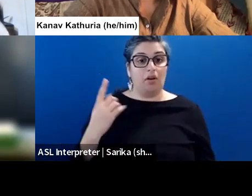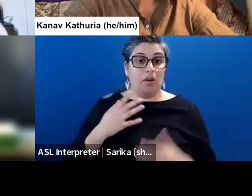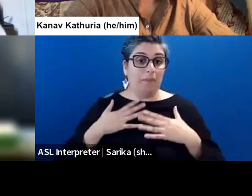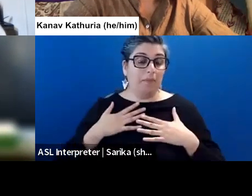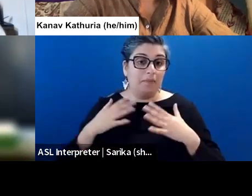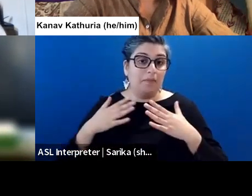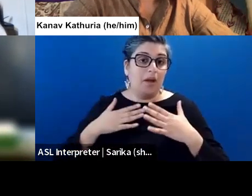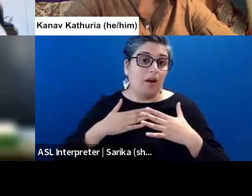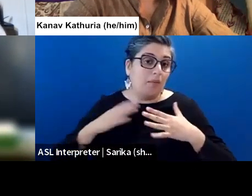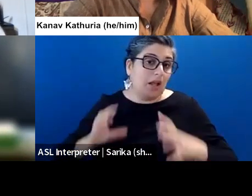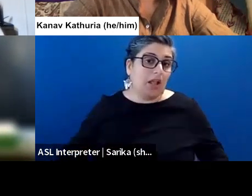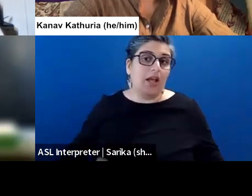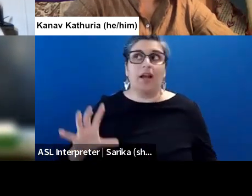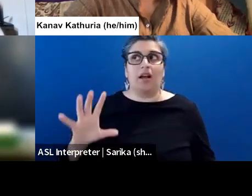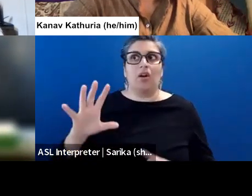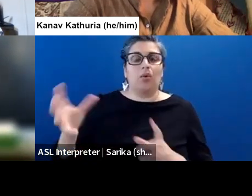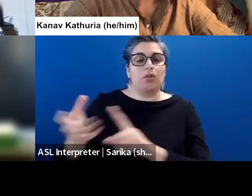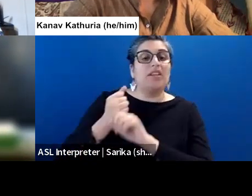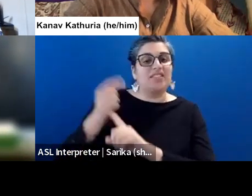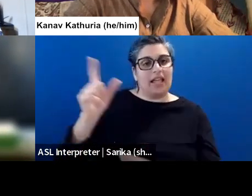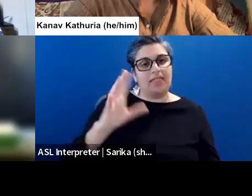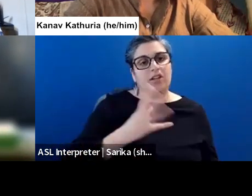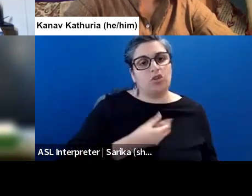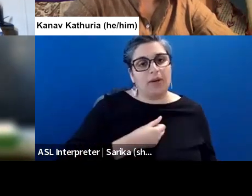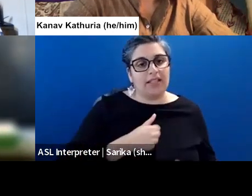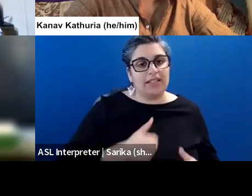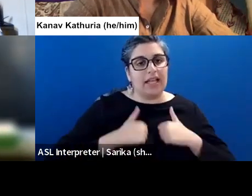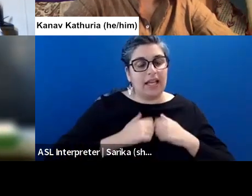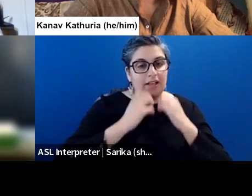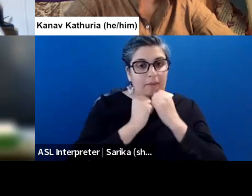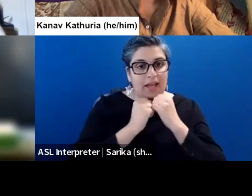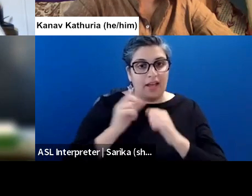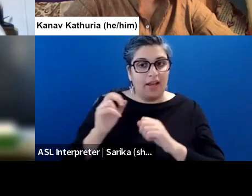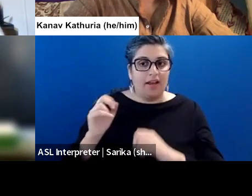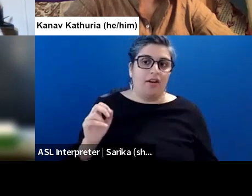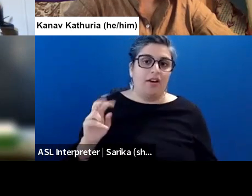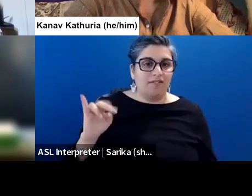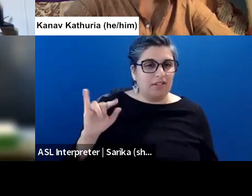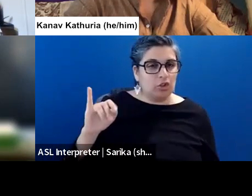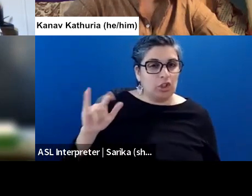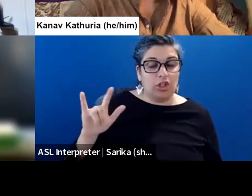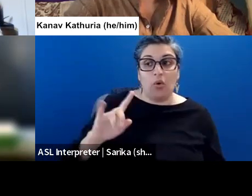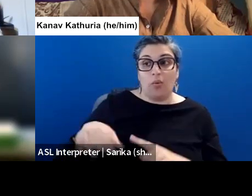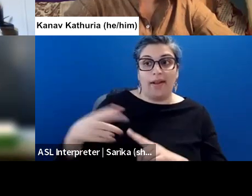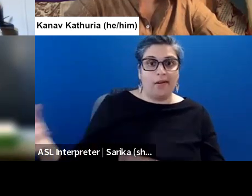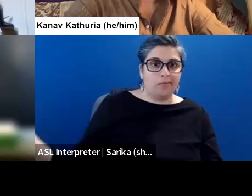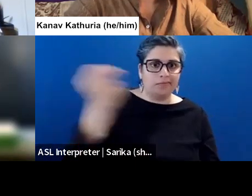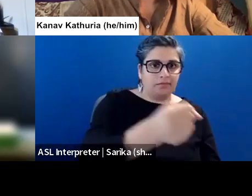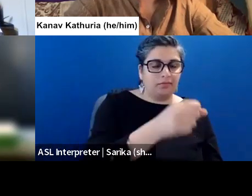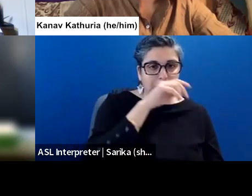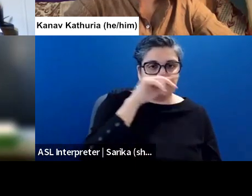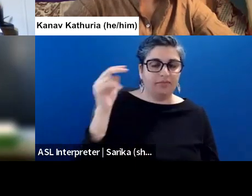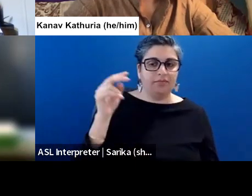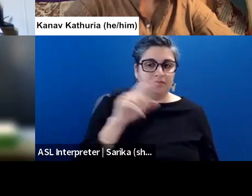at that Black Trans Lives Matter vigil. When they were taken in, somebody was looking at one of the